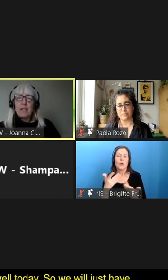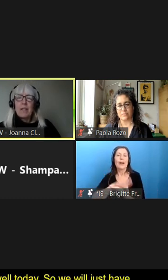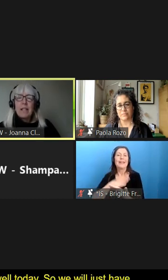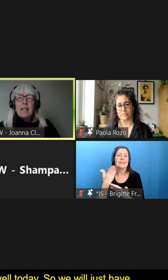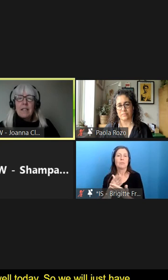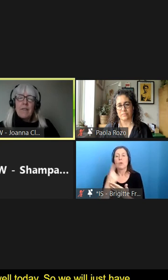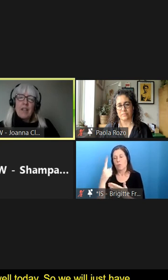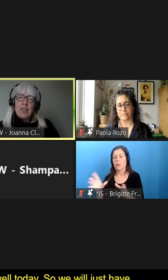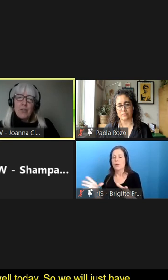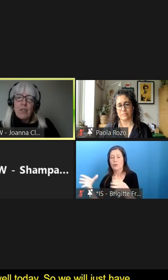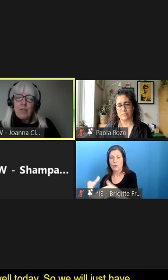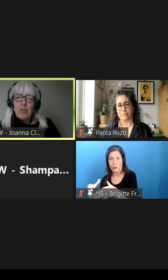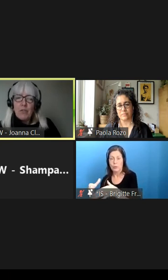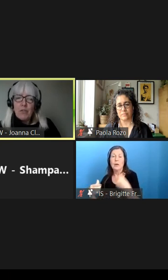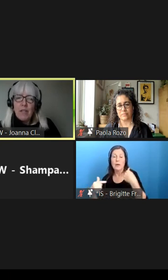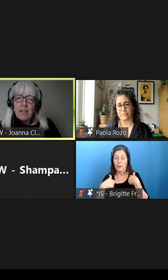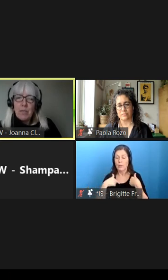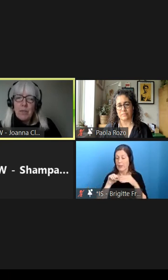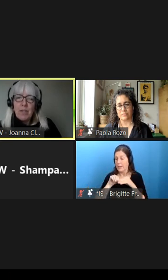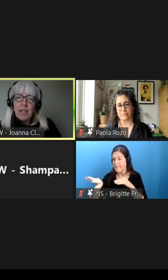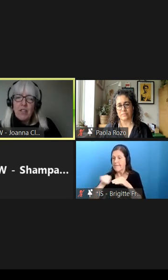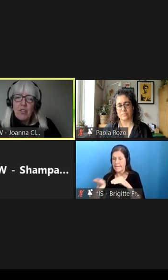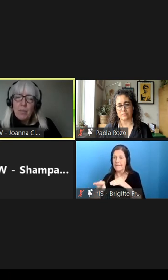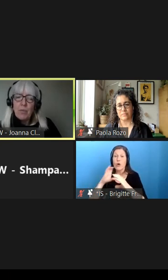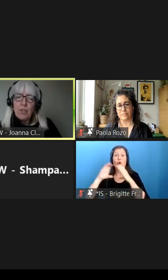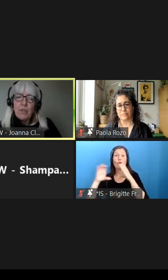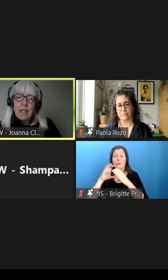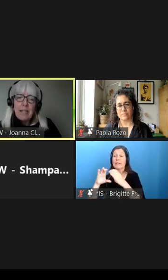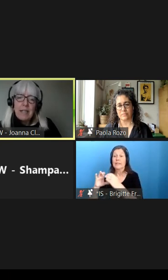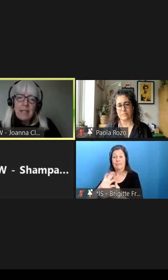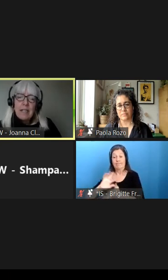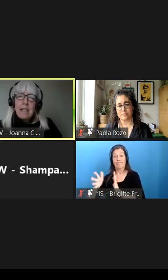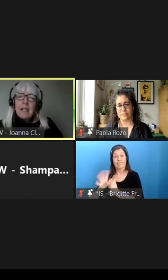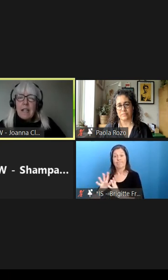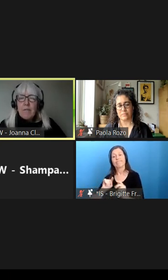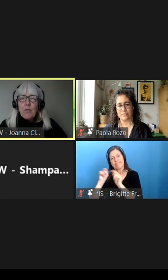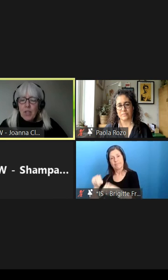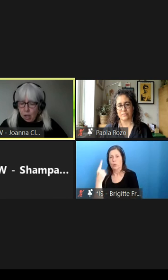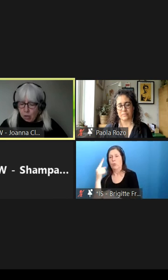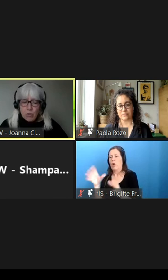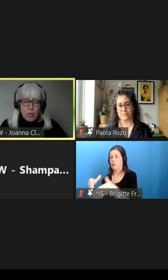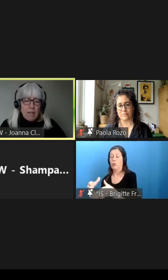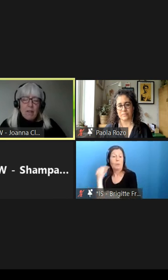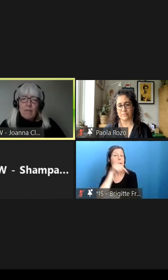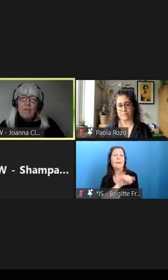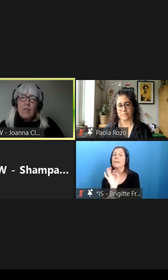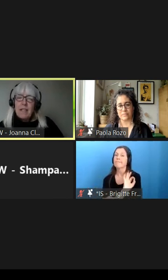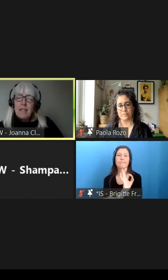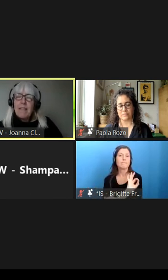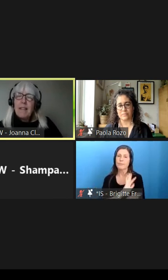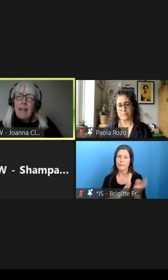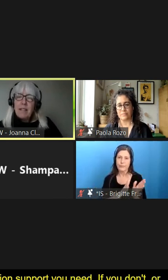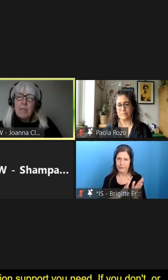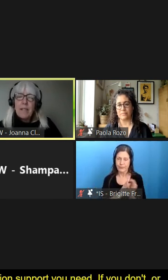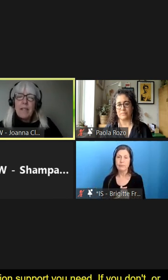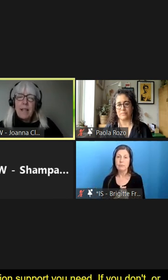tried to divide you so that you do get the communication support you need. If you don't, or if you need